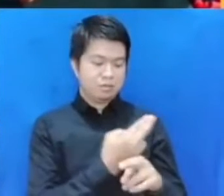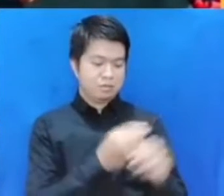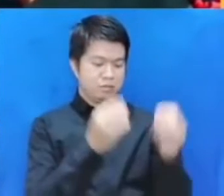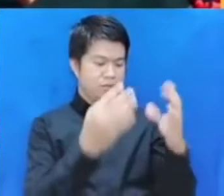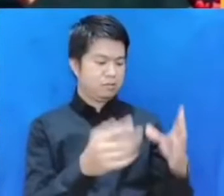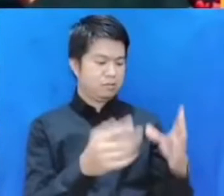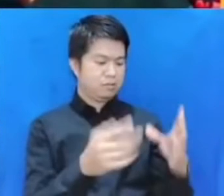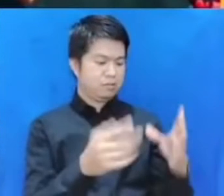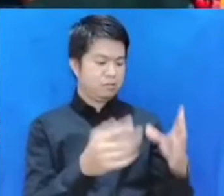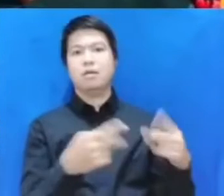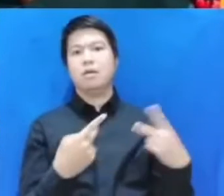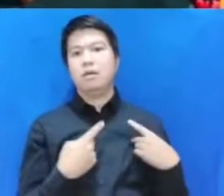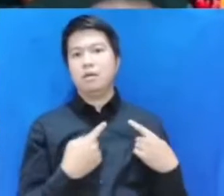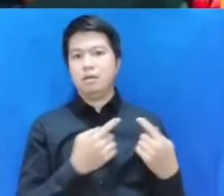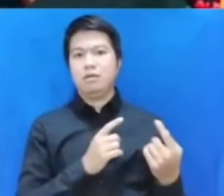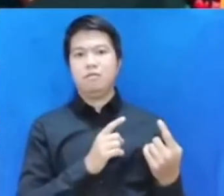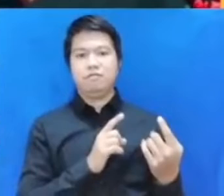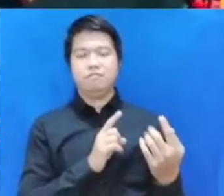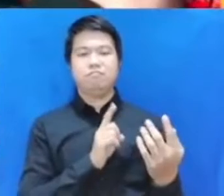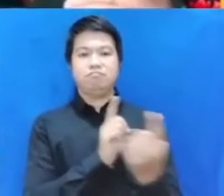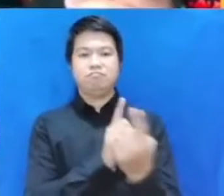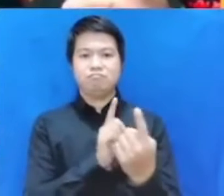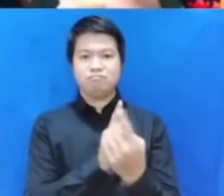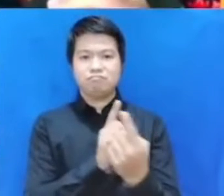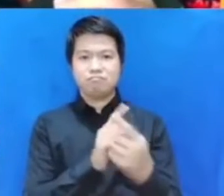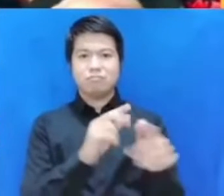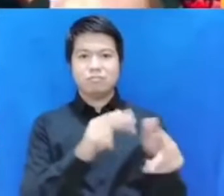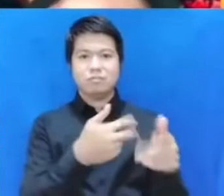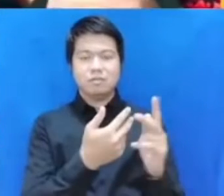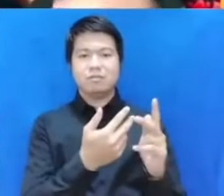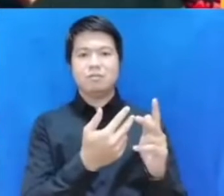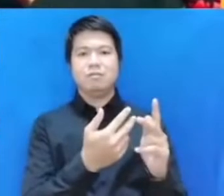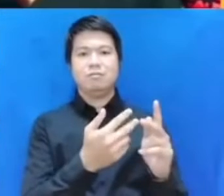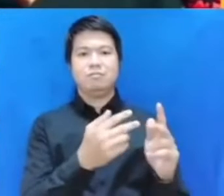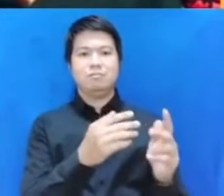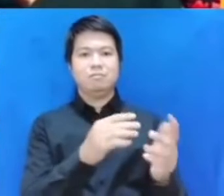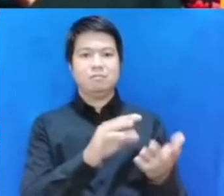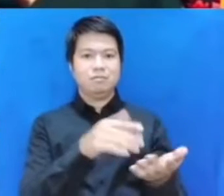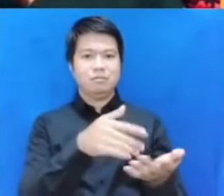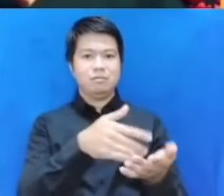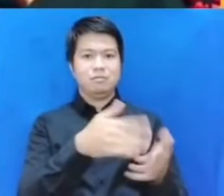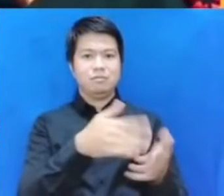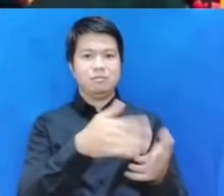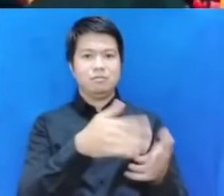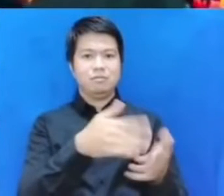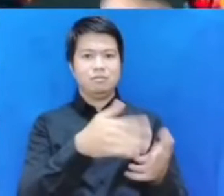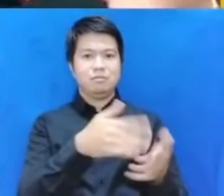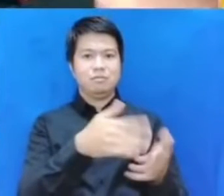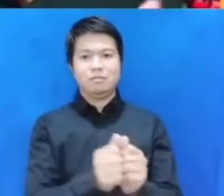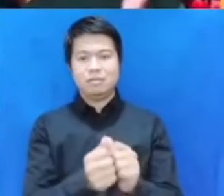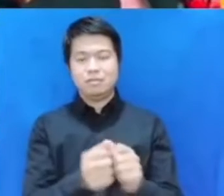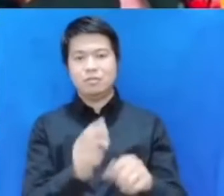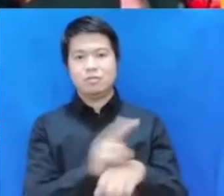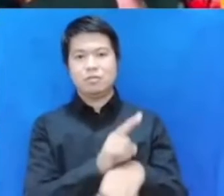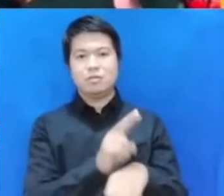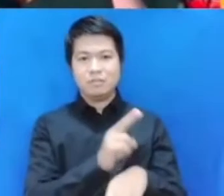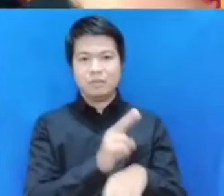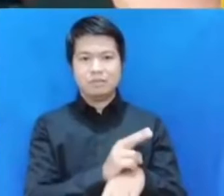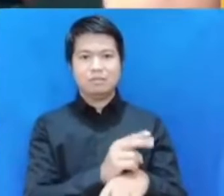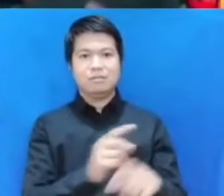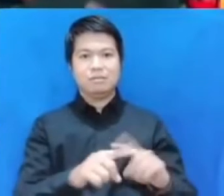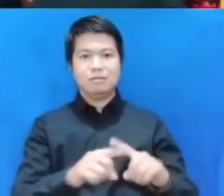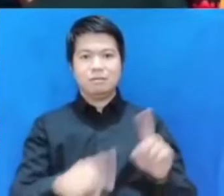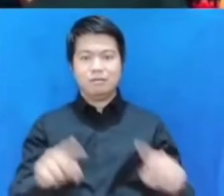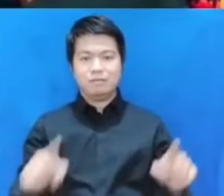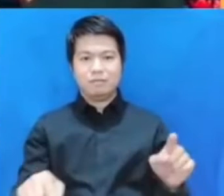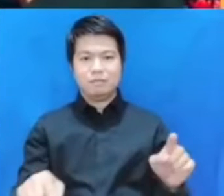contact with learners and adopts any of the following learning delivery modalities, such as the synchronous learning,